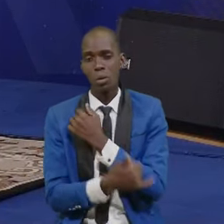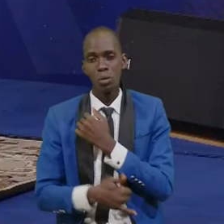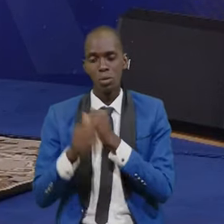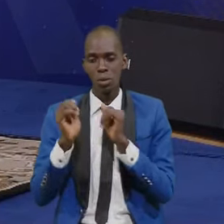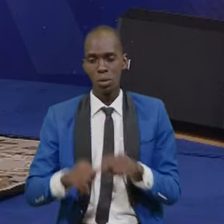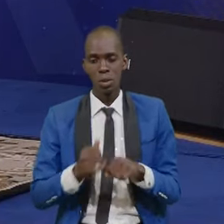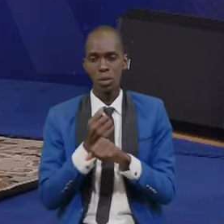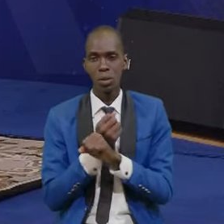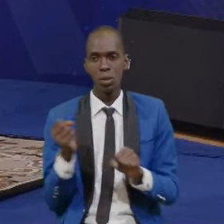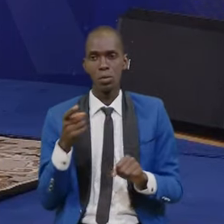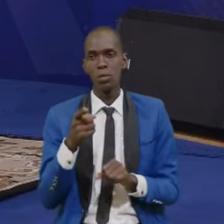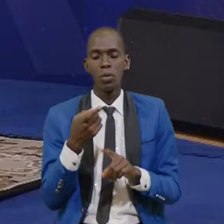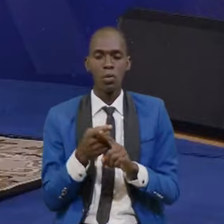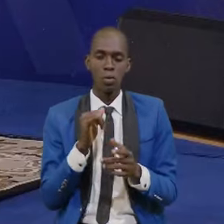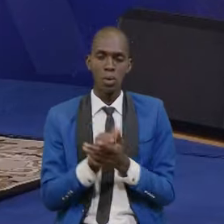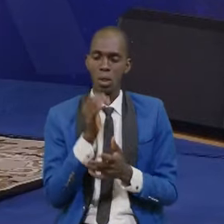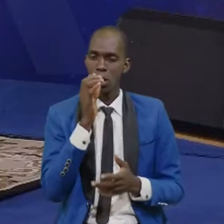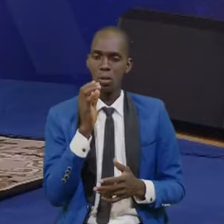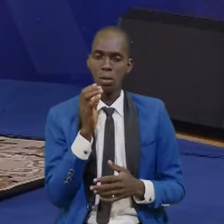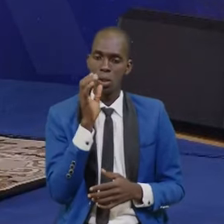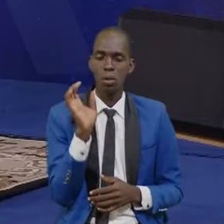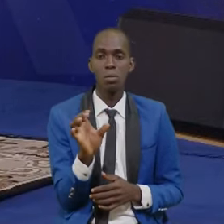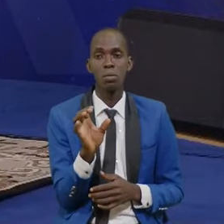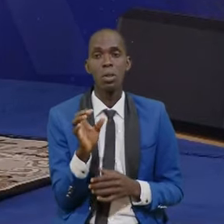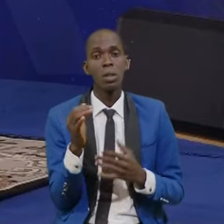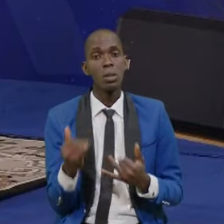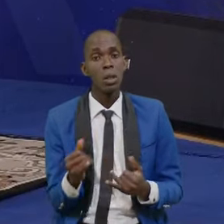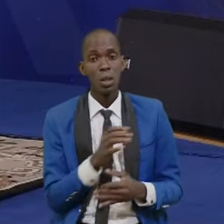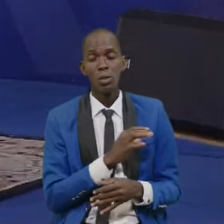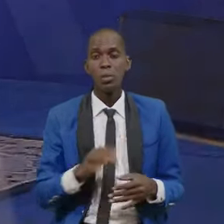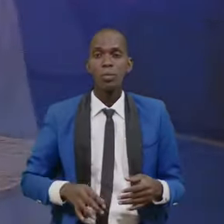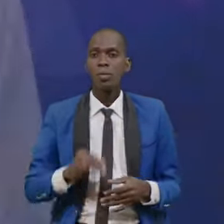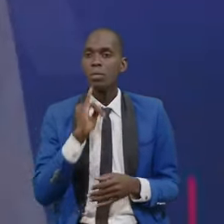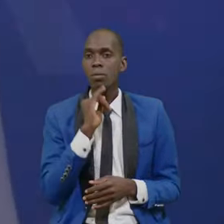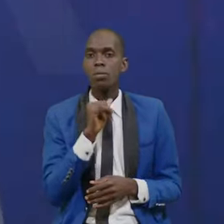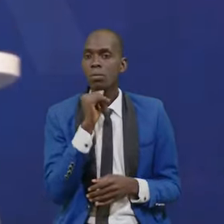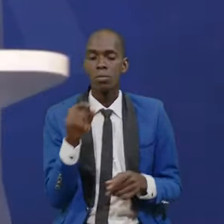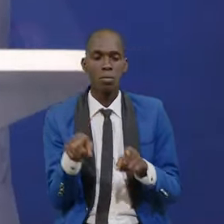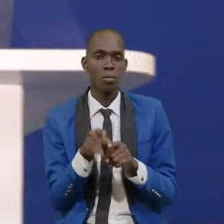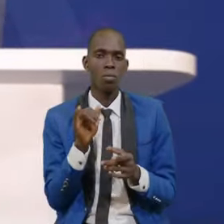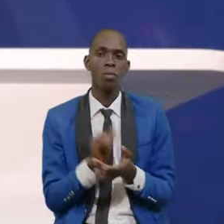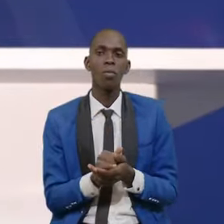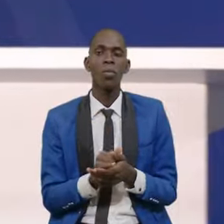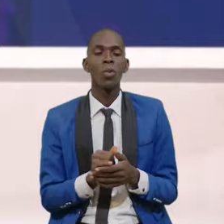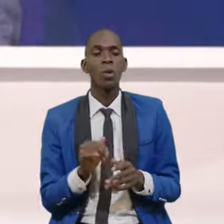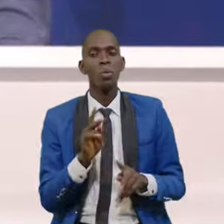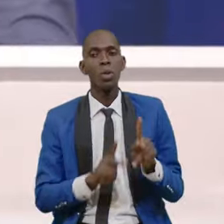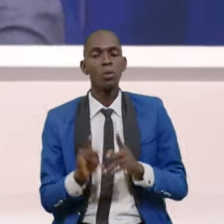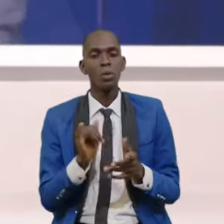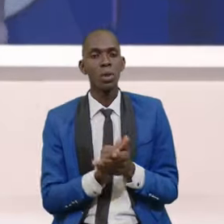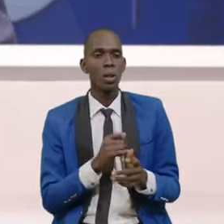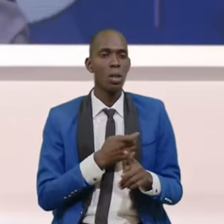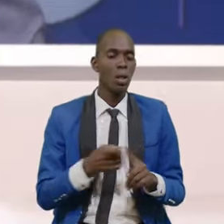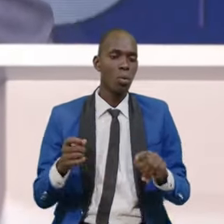from there. Now, Christ is not like that. Those who hurt other people, harm other